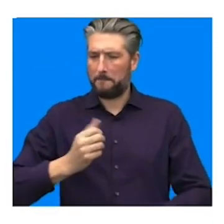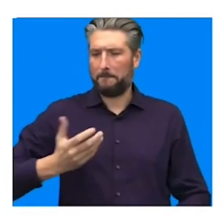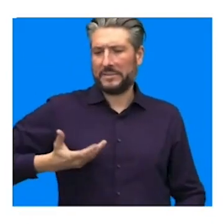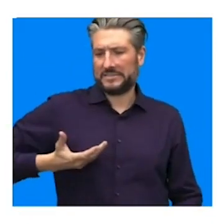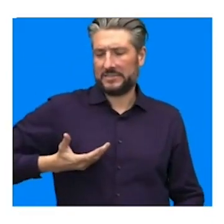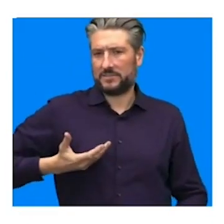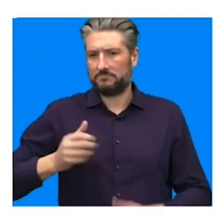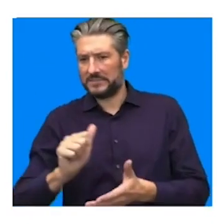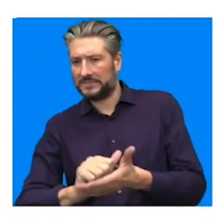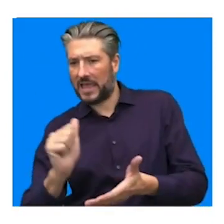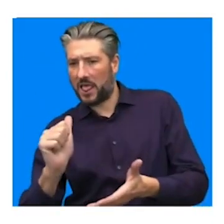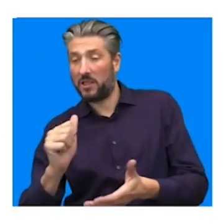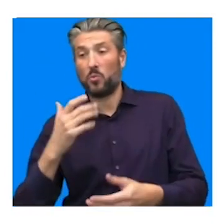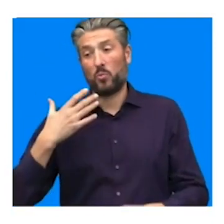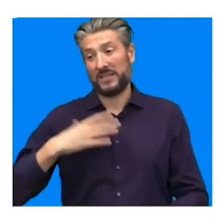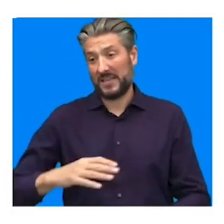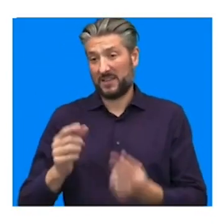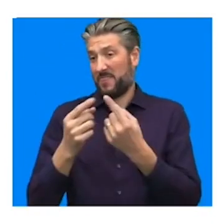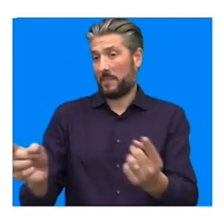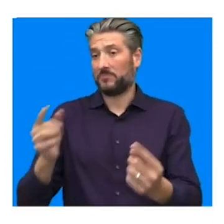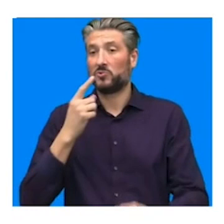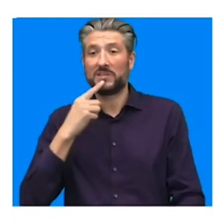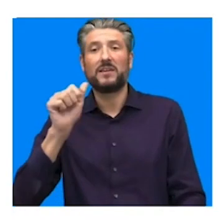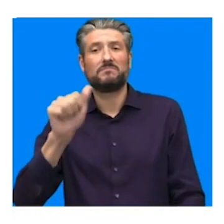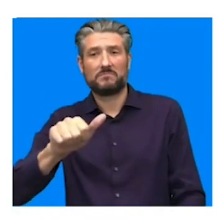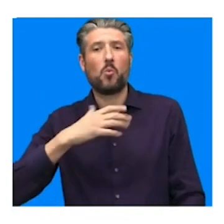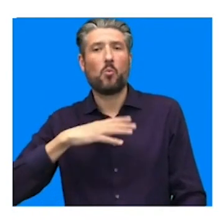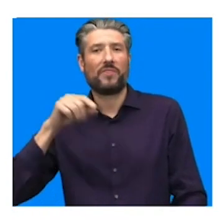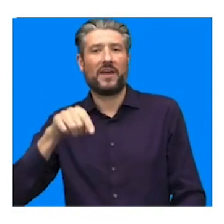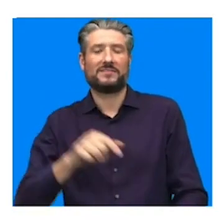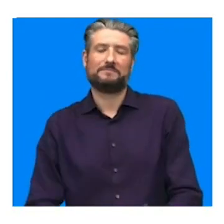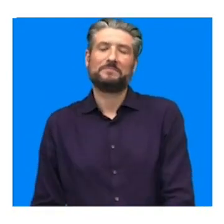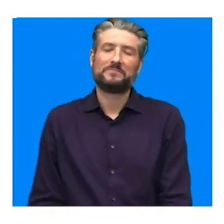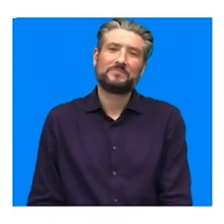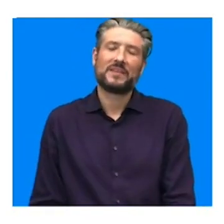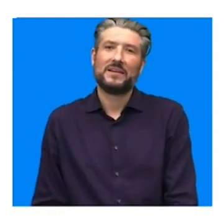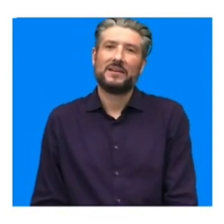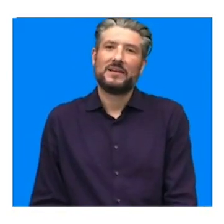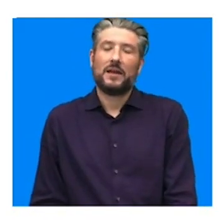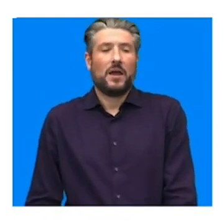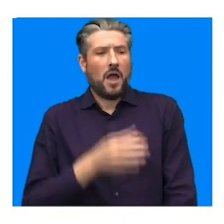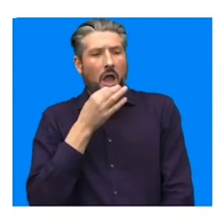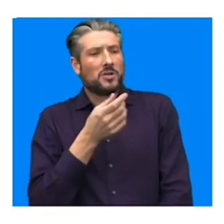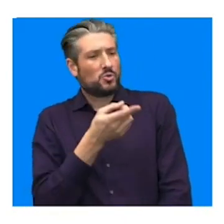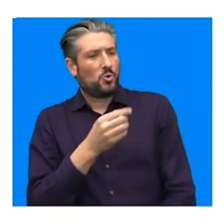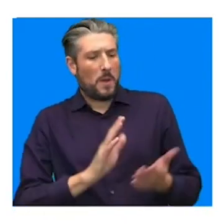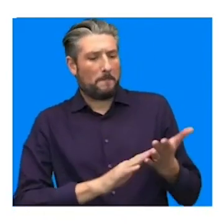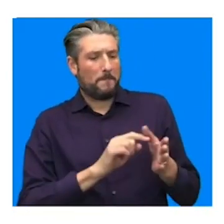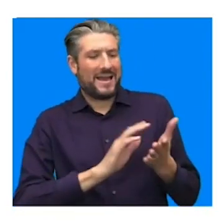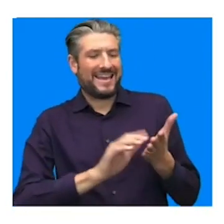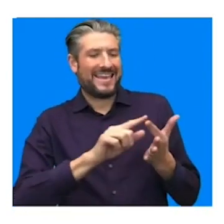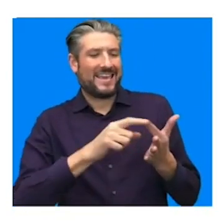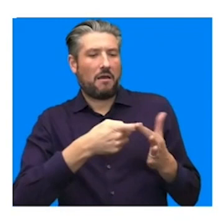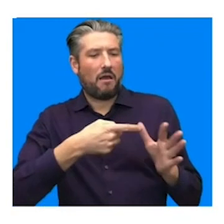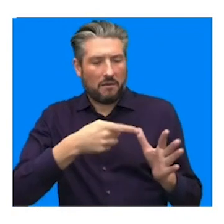it. Cool. So Mahika, can you tell me a bit about how you envisaged that when